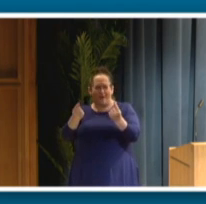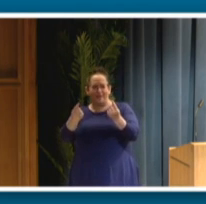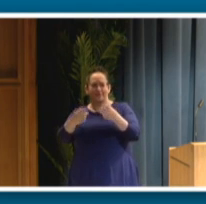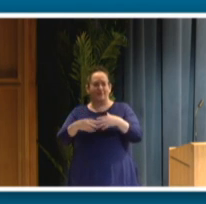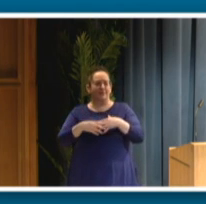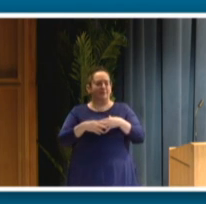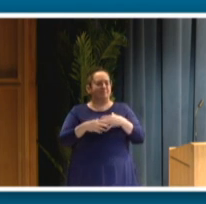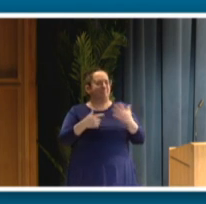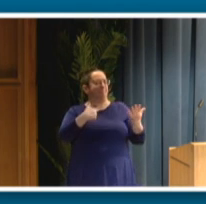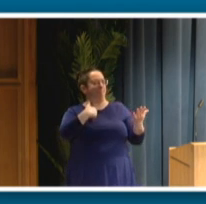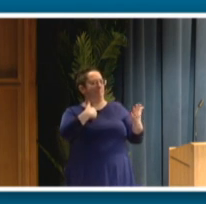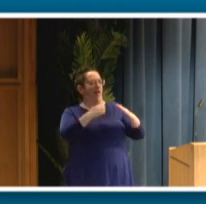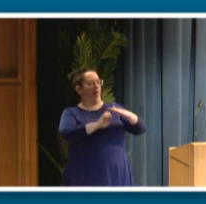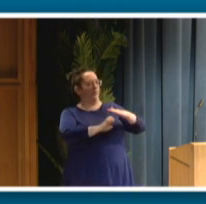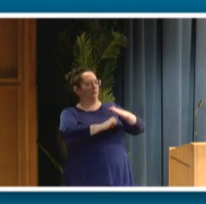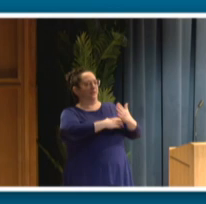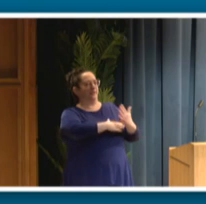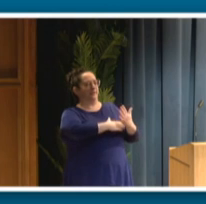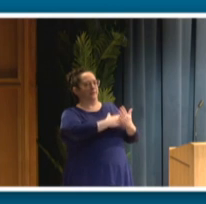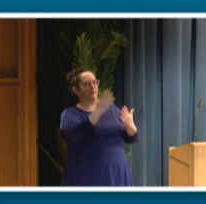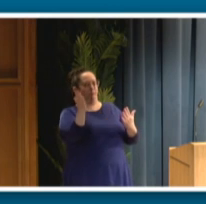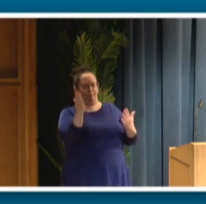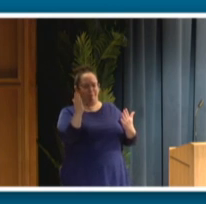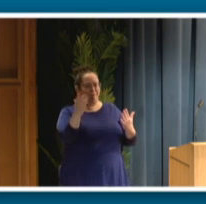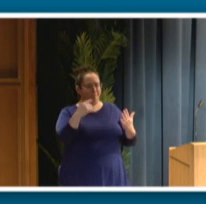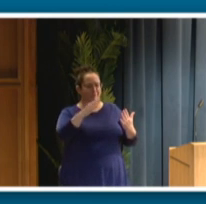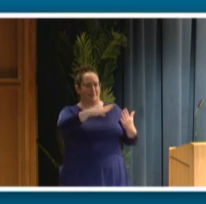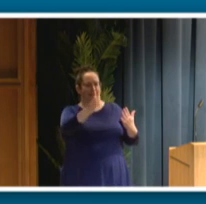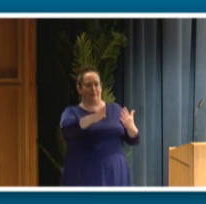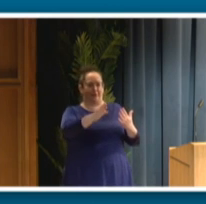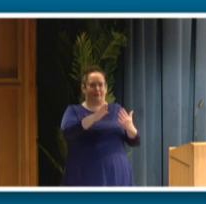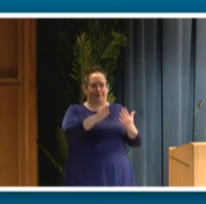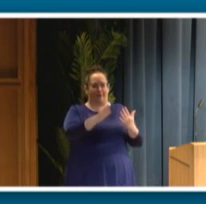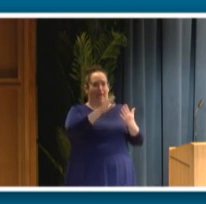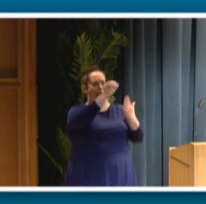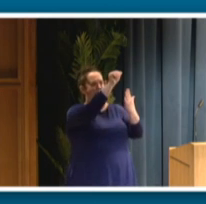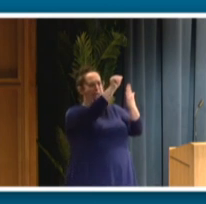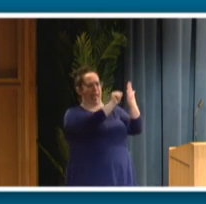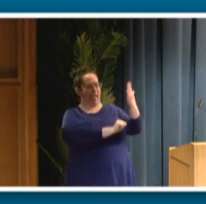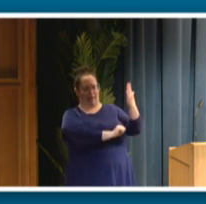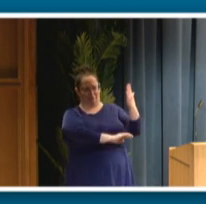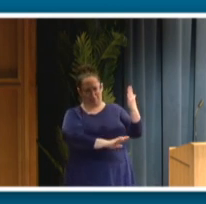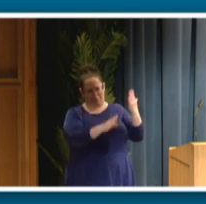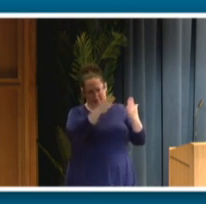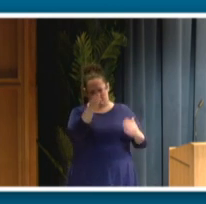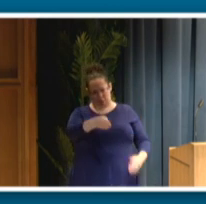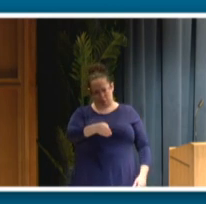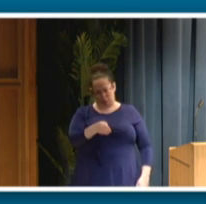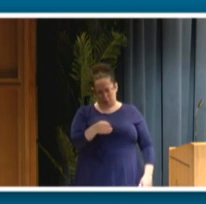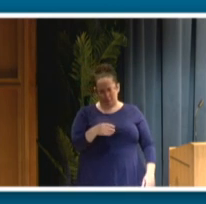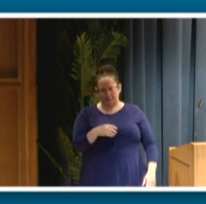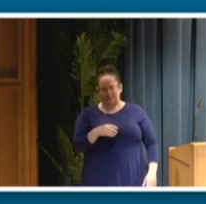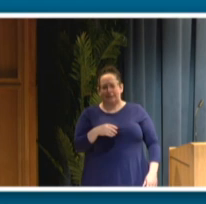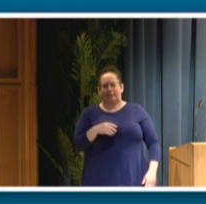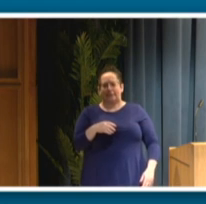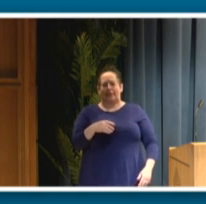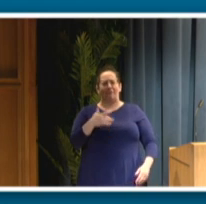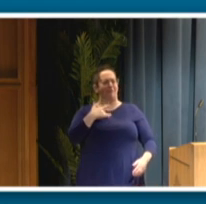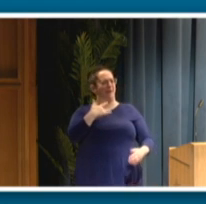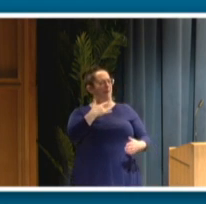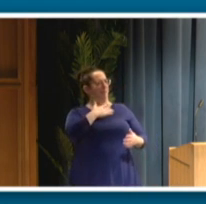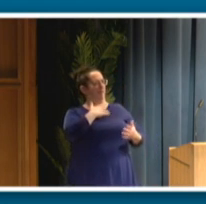had straight A's, which is funny because I feel like my friends think I had straight